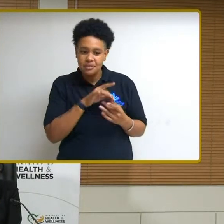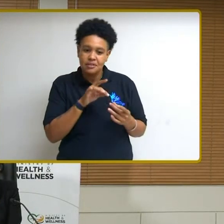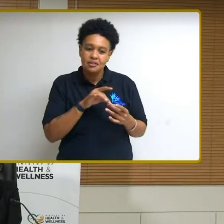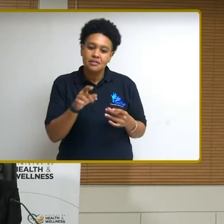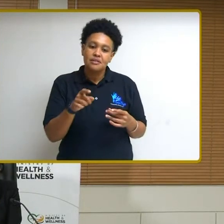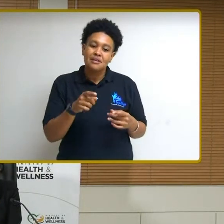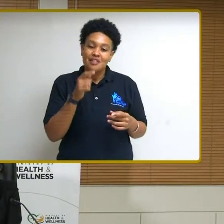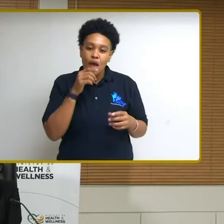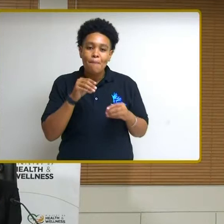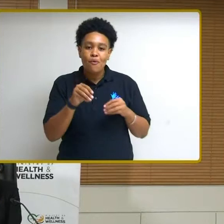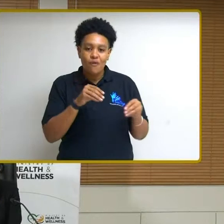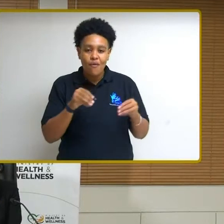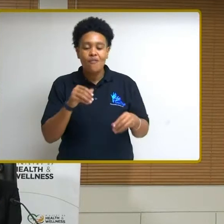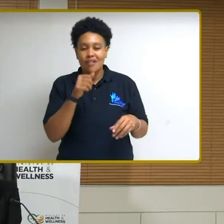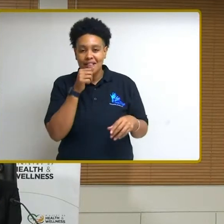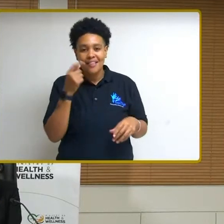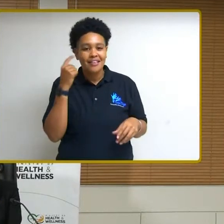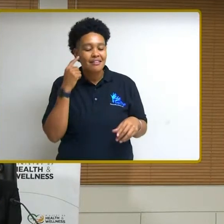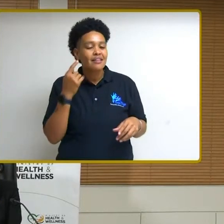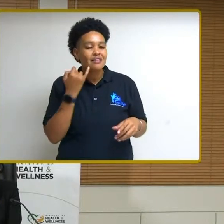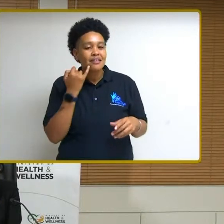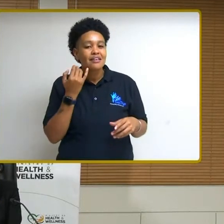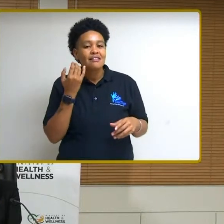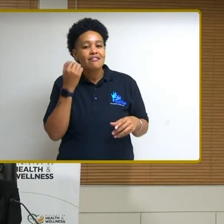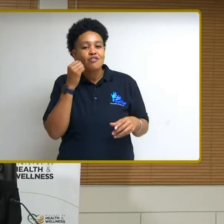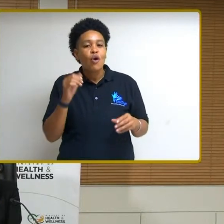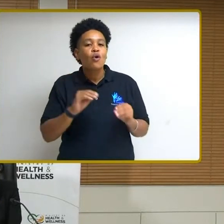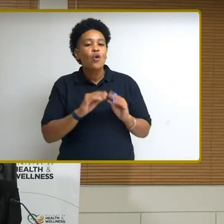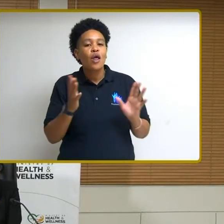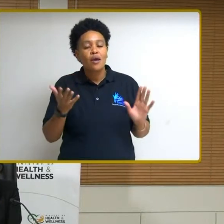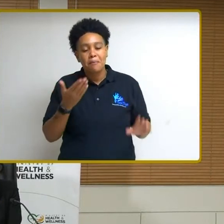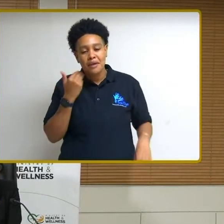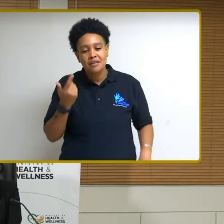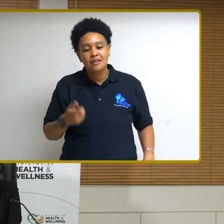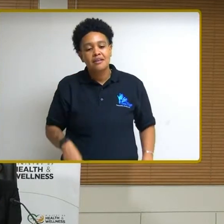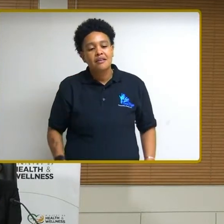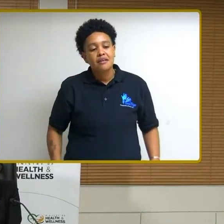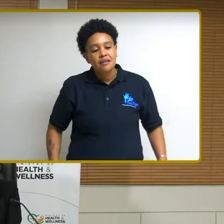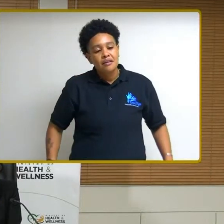from the speakerphone, and let's see if the sound comes across better, please.